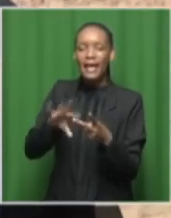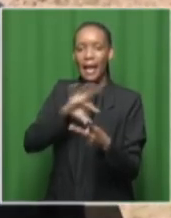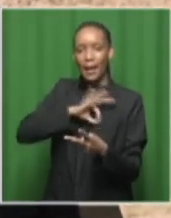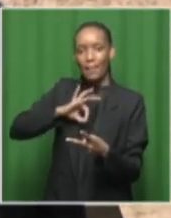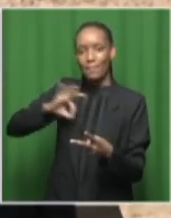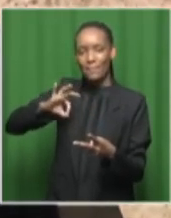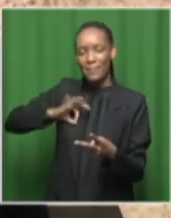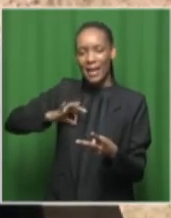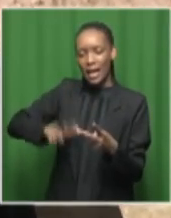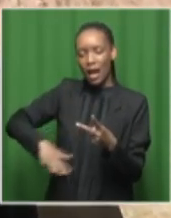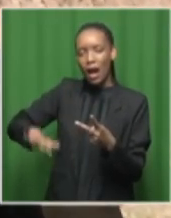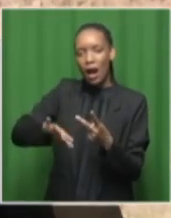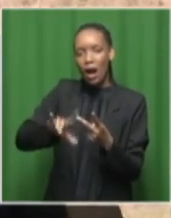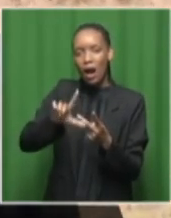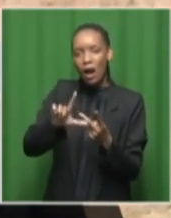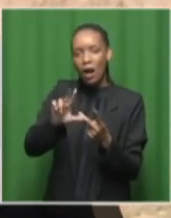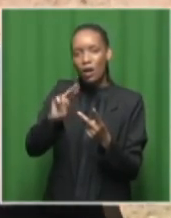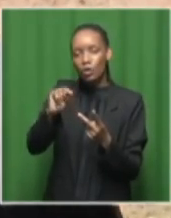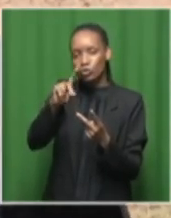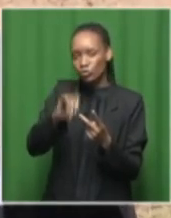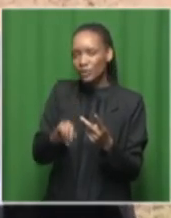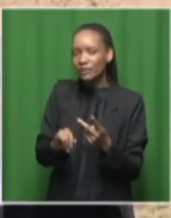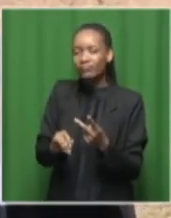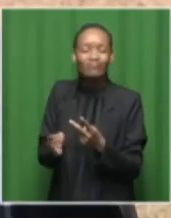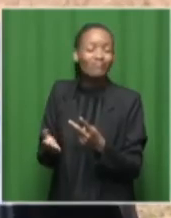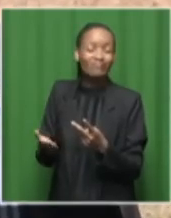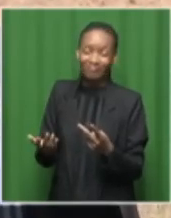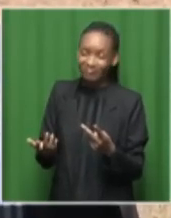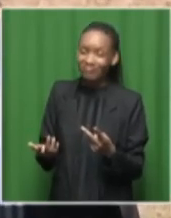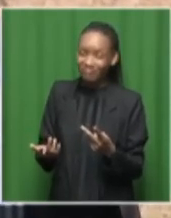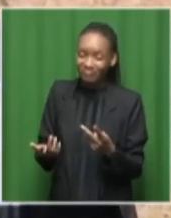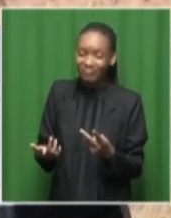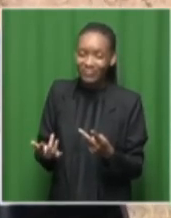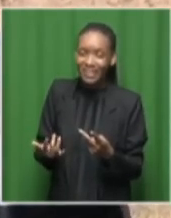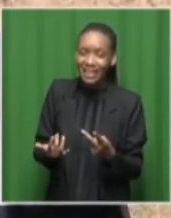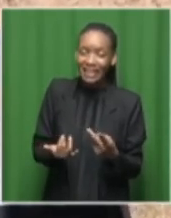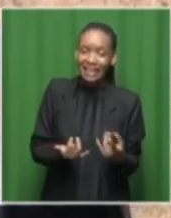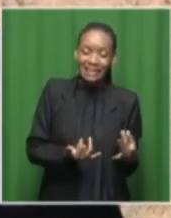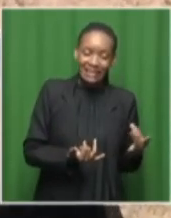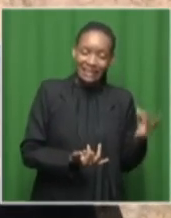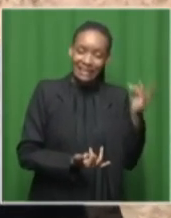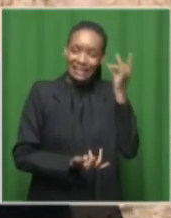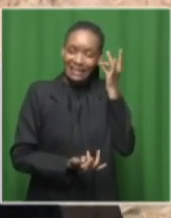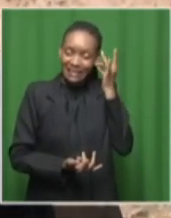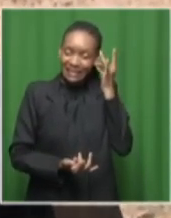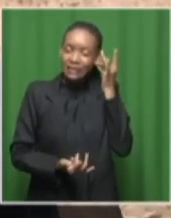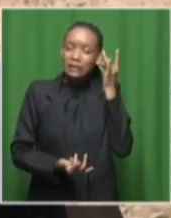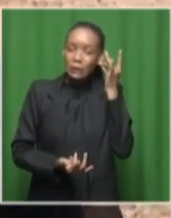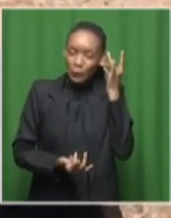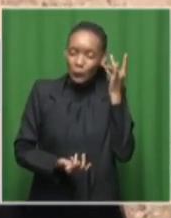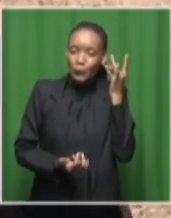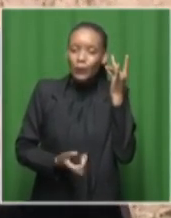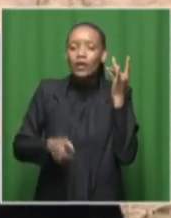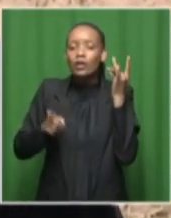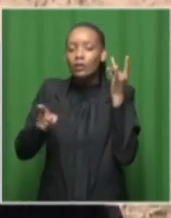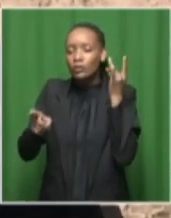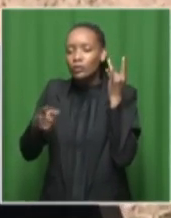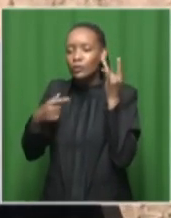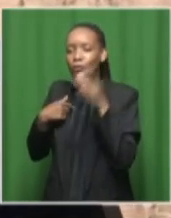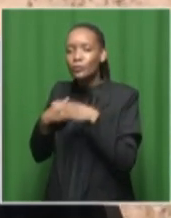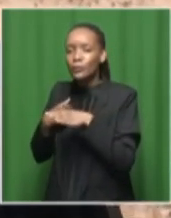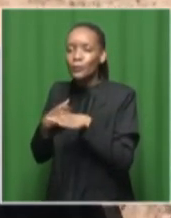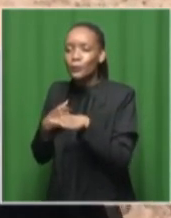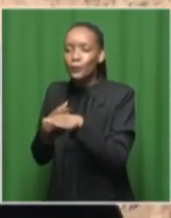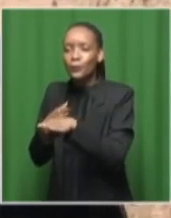What a devastating shock of news that we received this morning while you were on your way to Enyogeni Royal Palace.